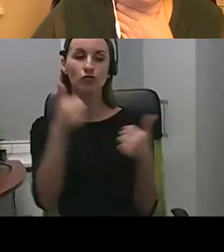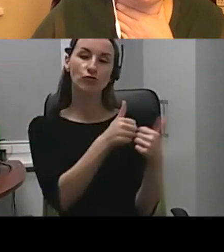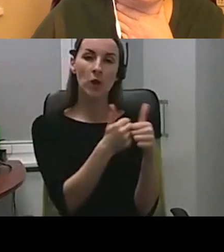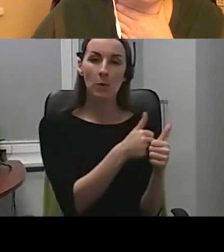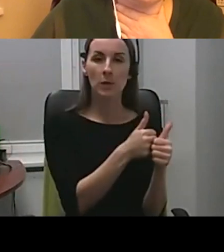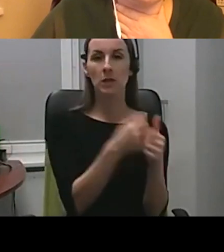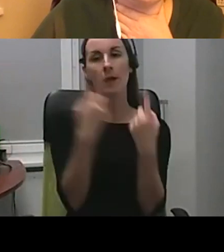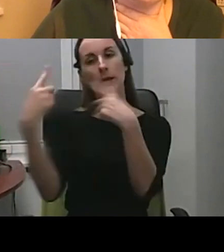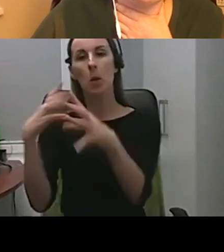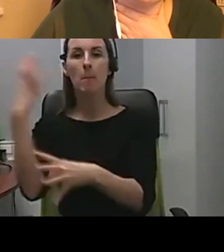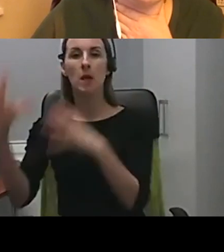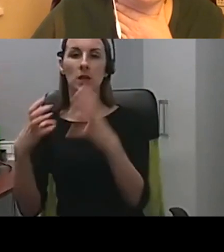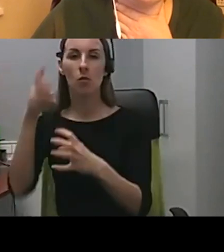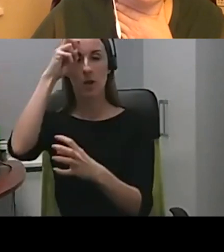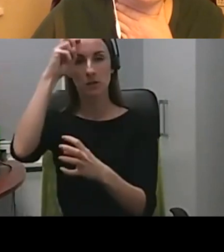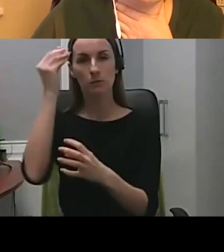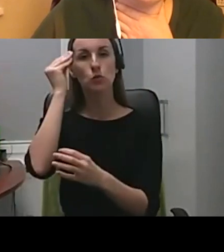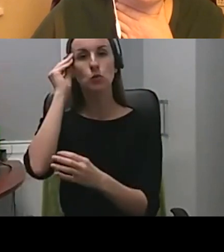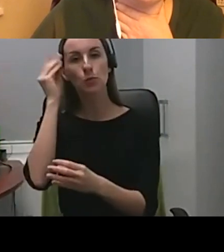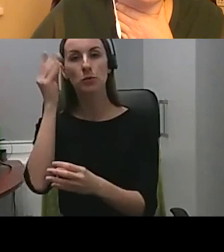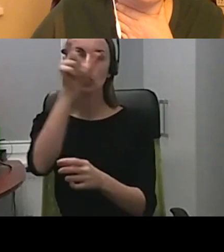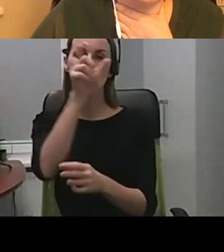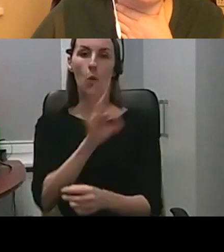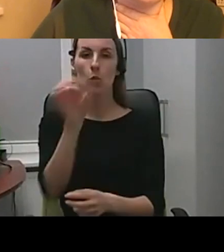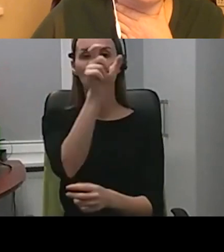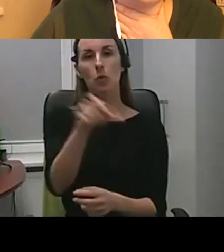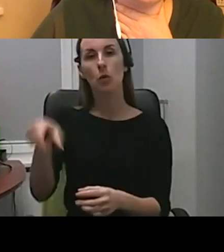Thank you. Indeed, I think that